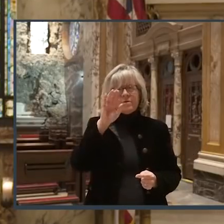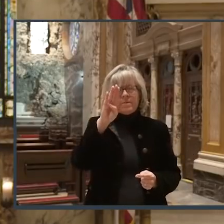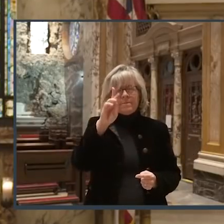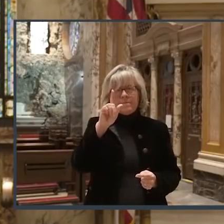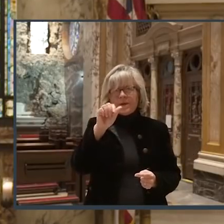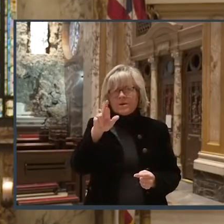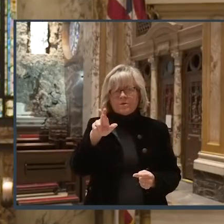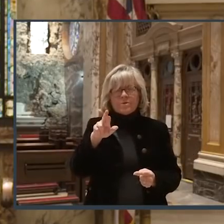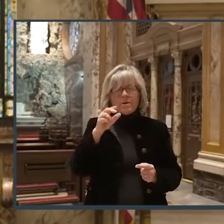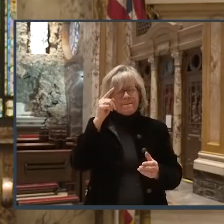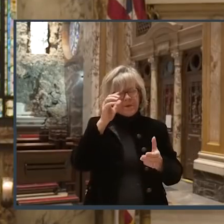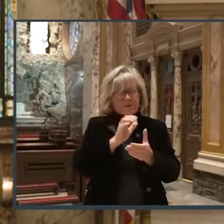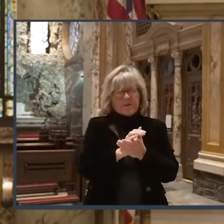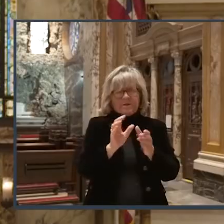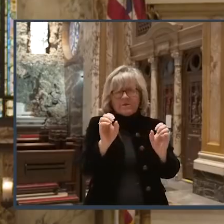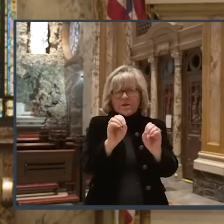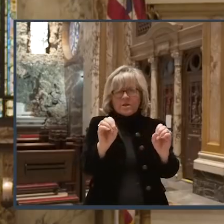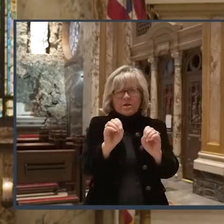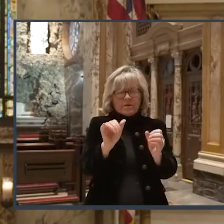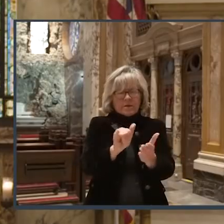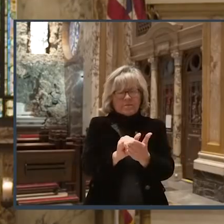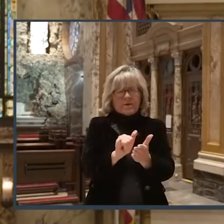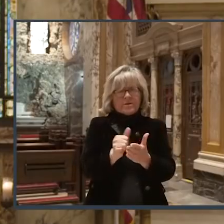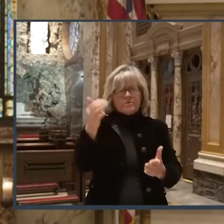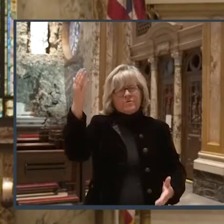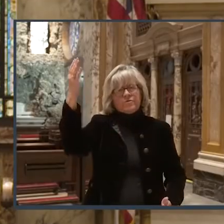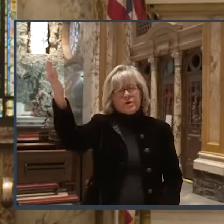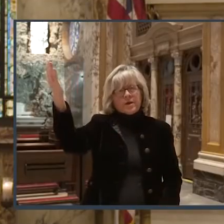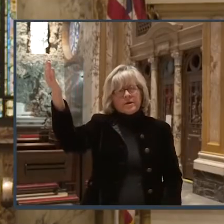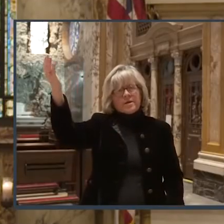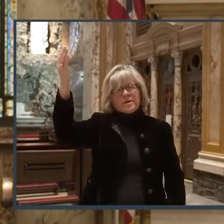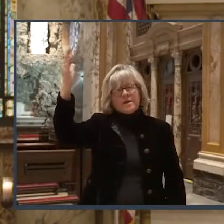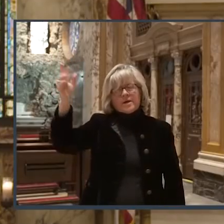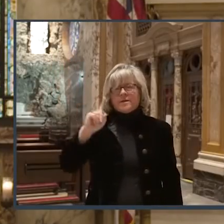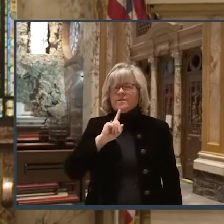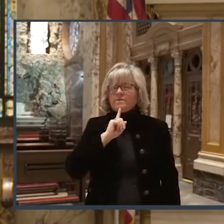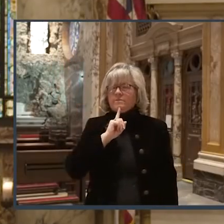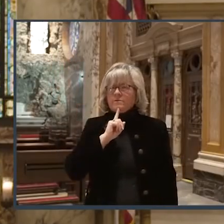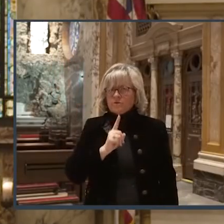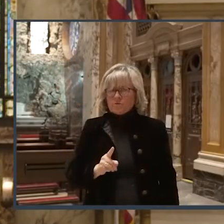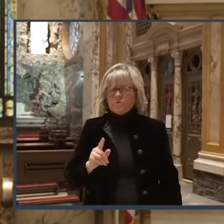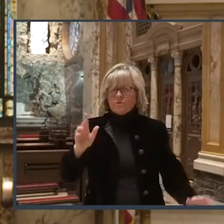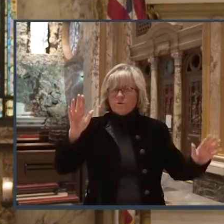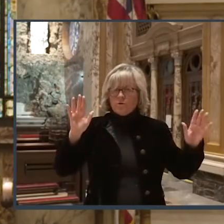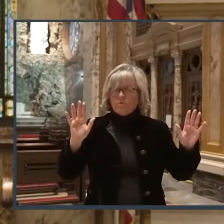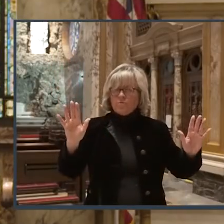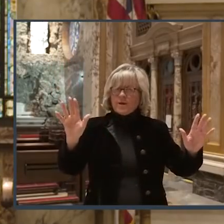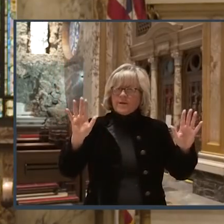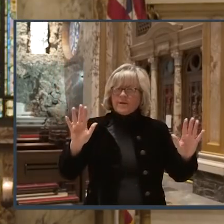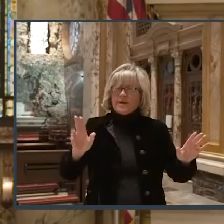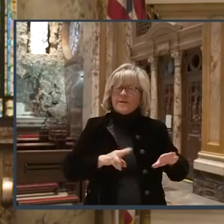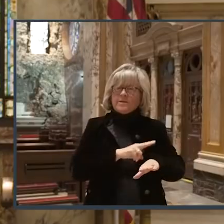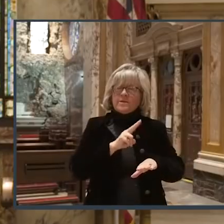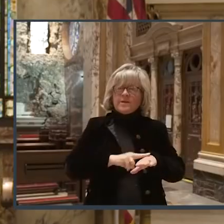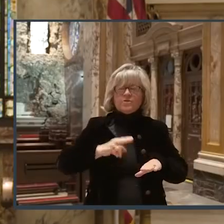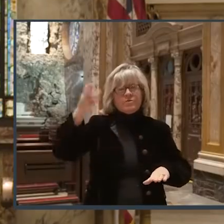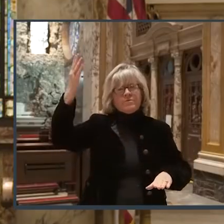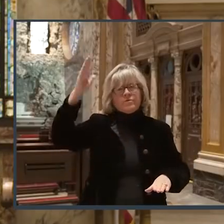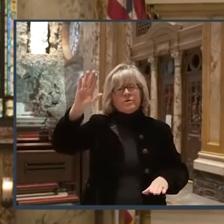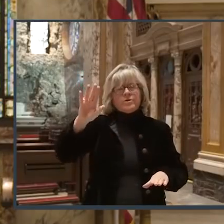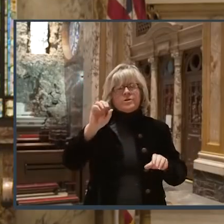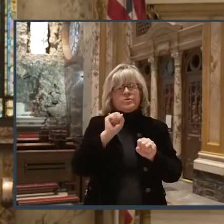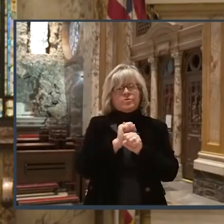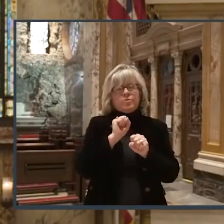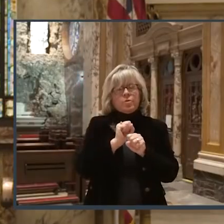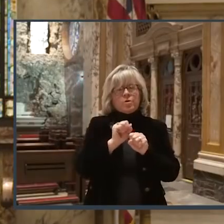was impossible for God. God is indeed great. It is the nature of God to work